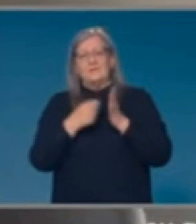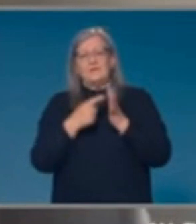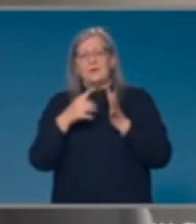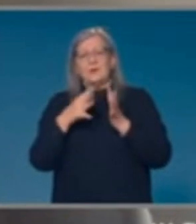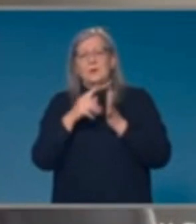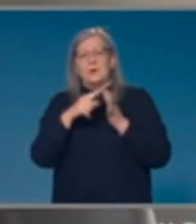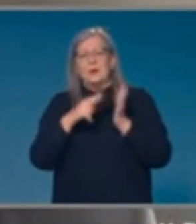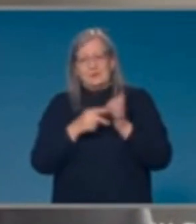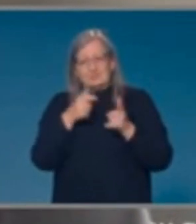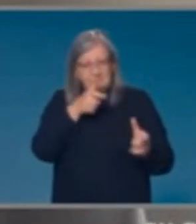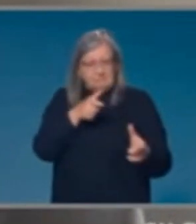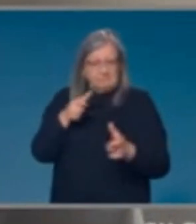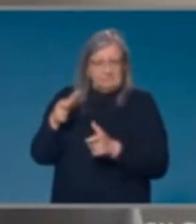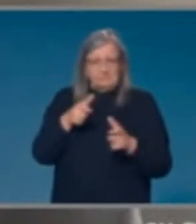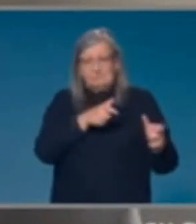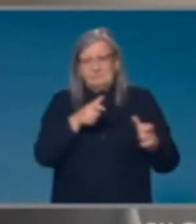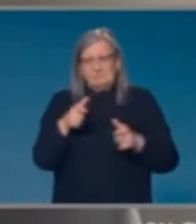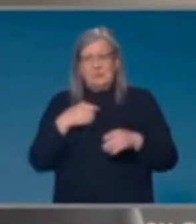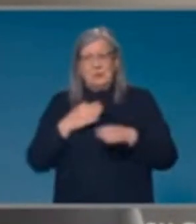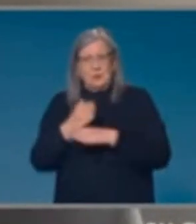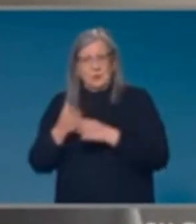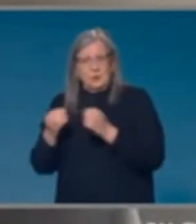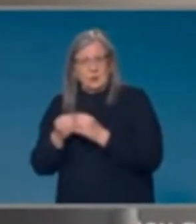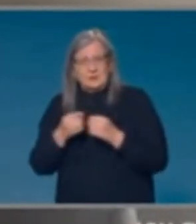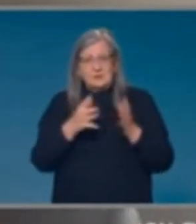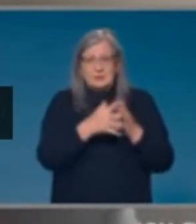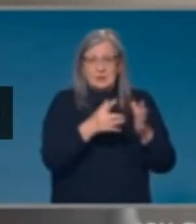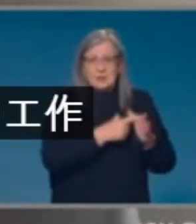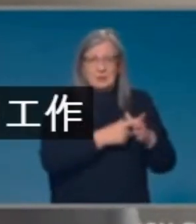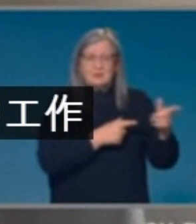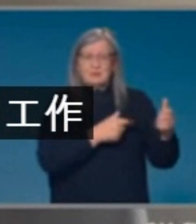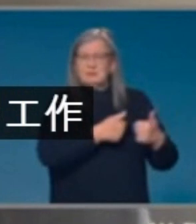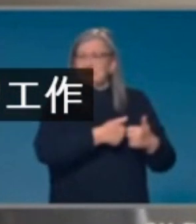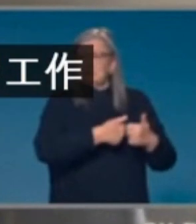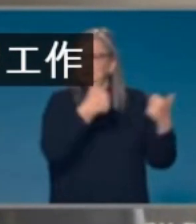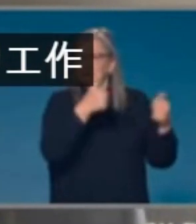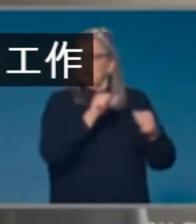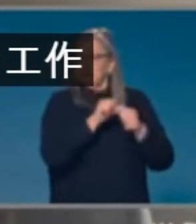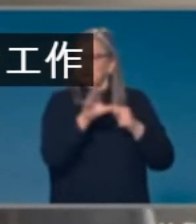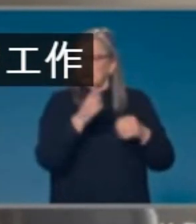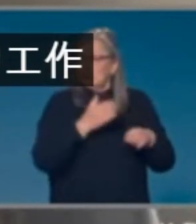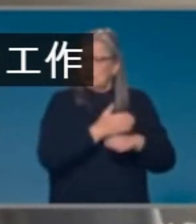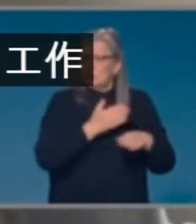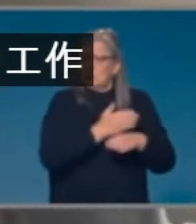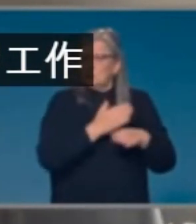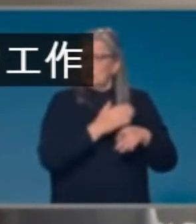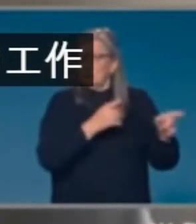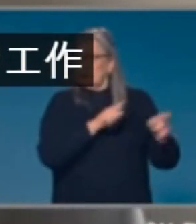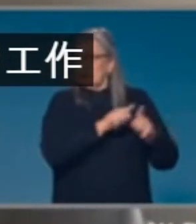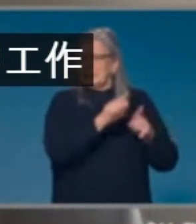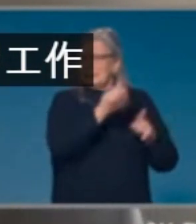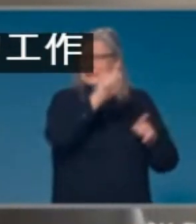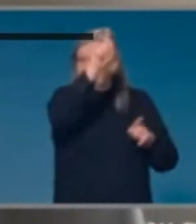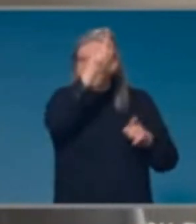territories. WA has done some really outstanding work in parts of the Kimberley to try